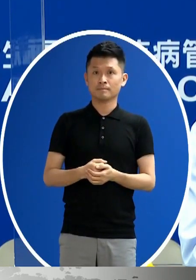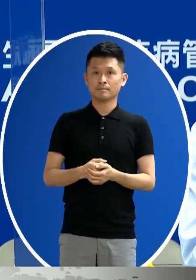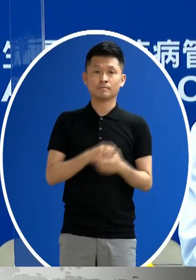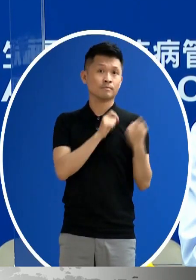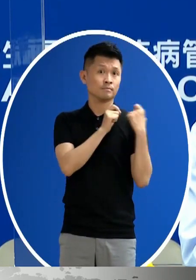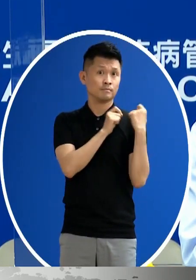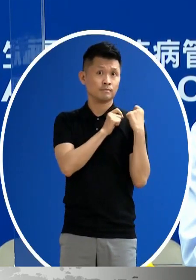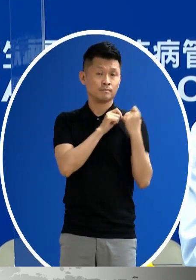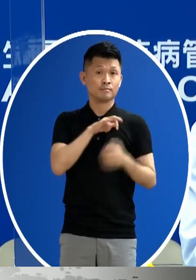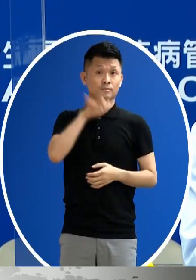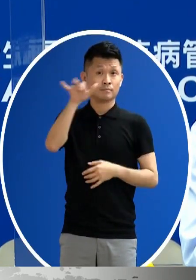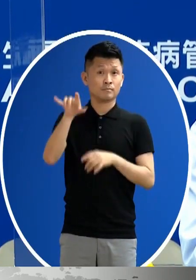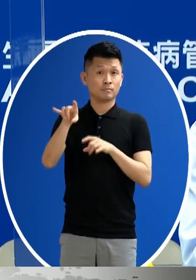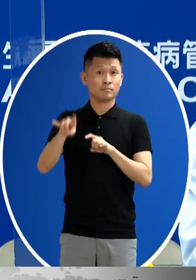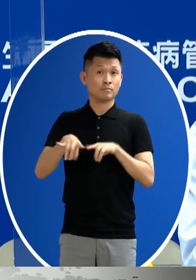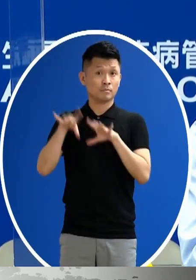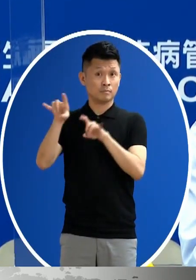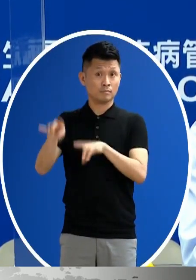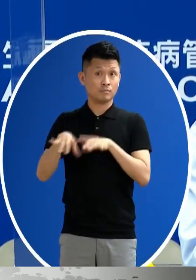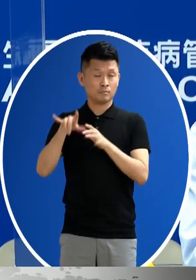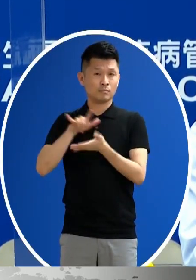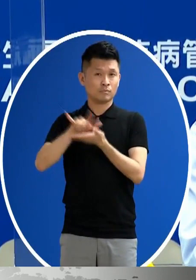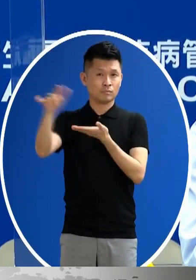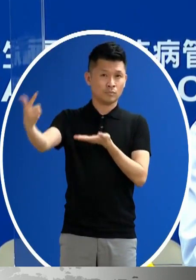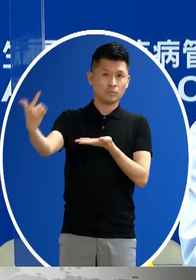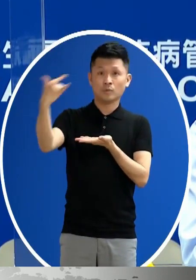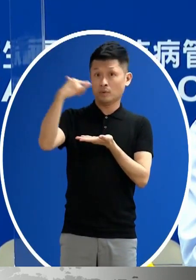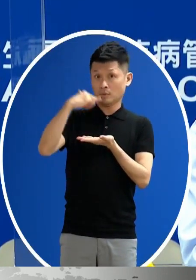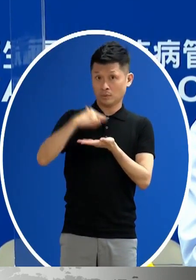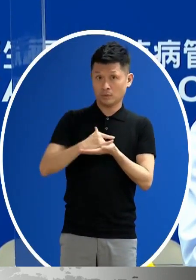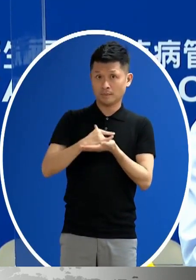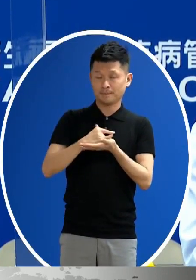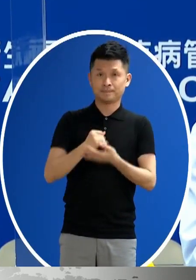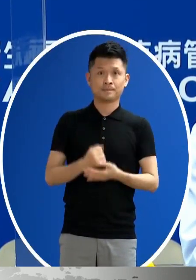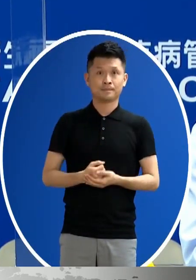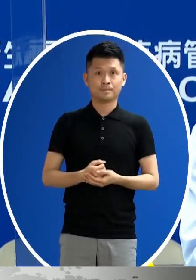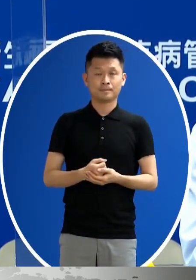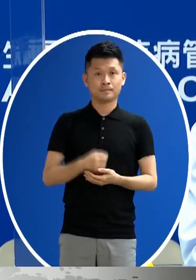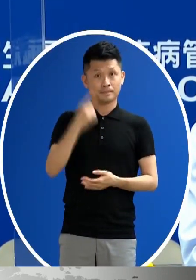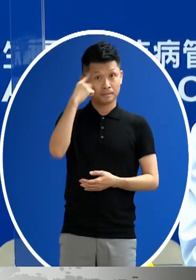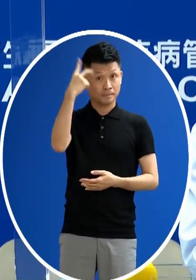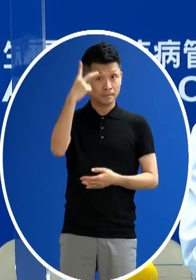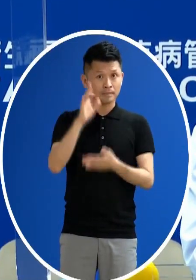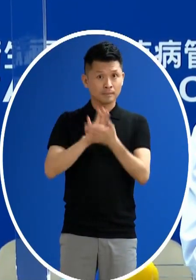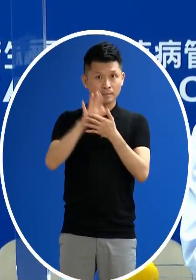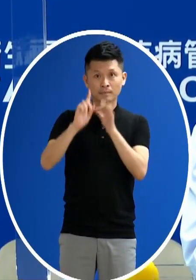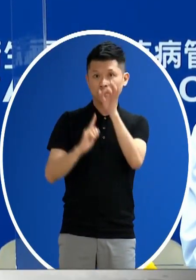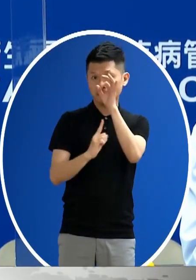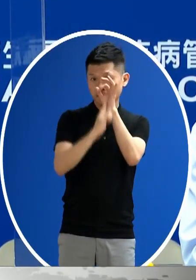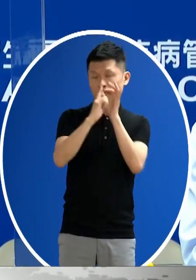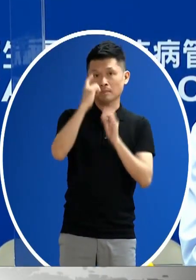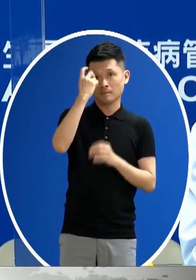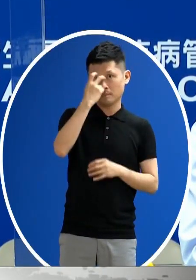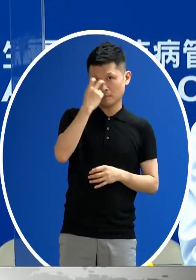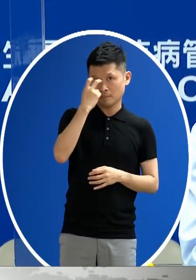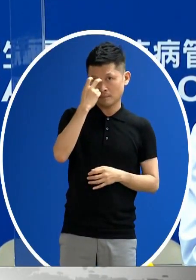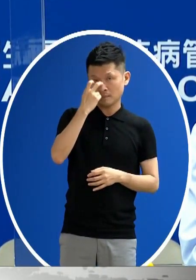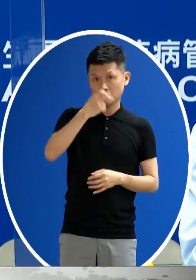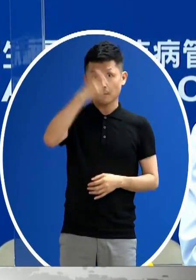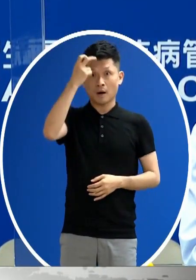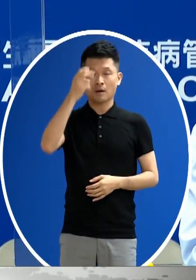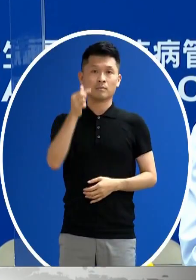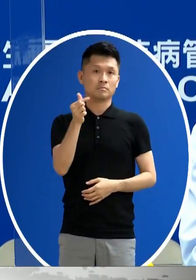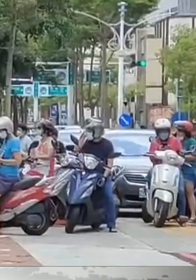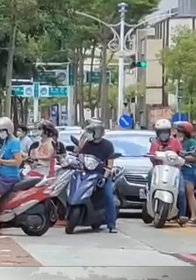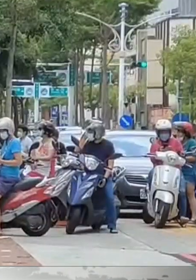returning to Taiwan, and they showed positives. One of the local infections is the son of one of these airline employees. He's a student at a high school